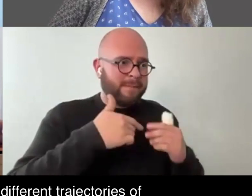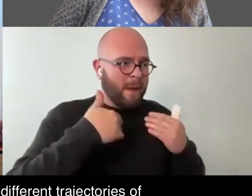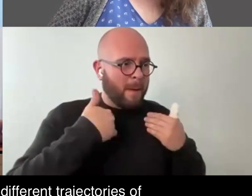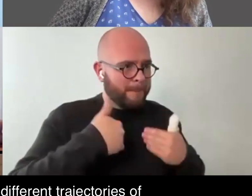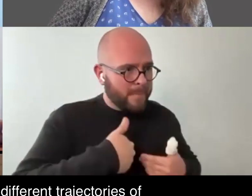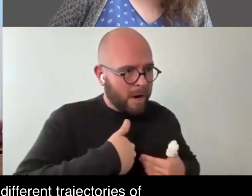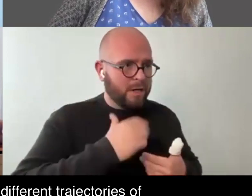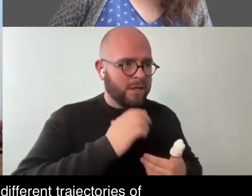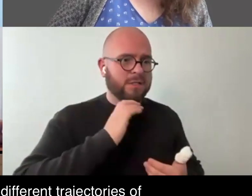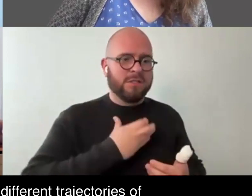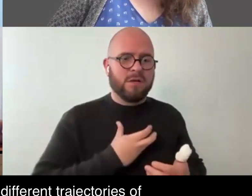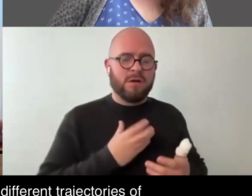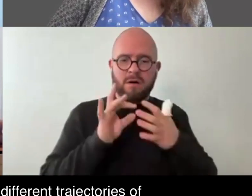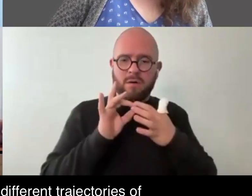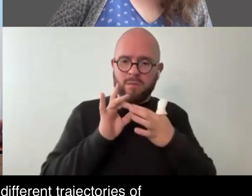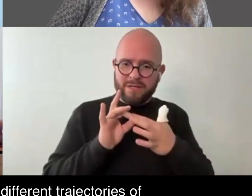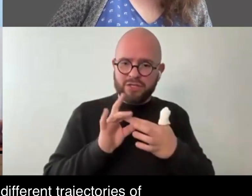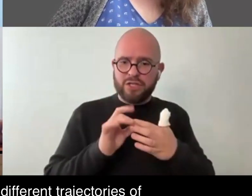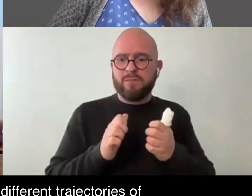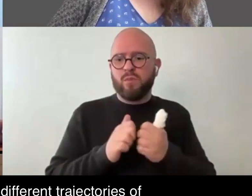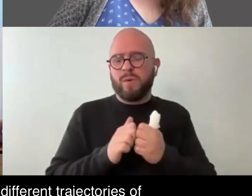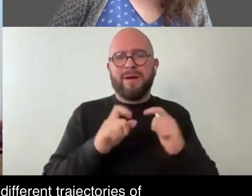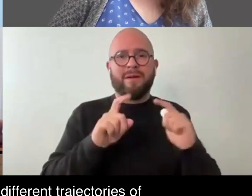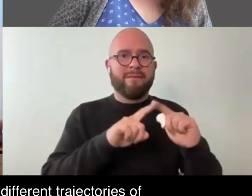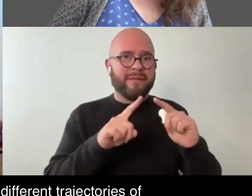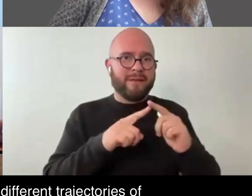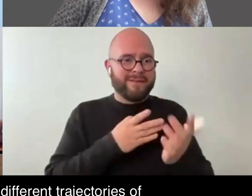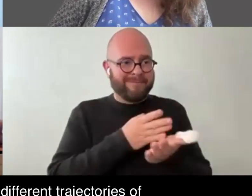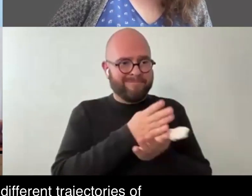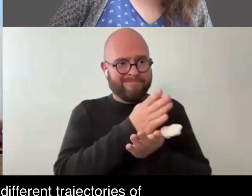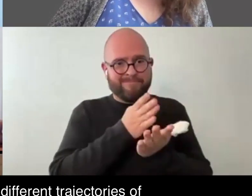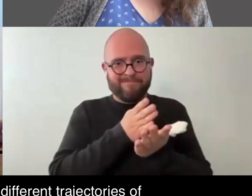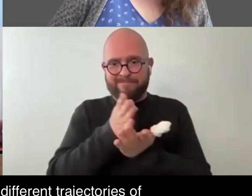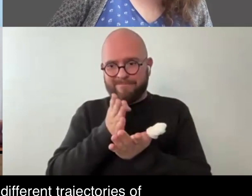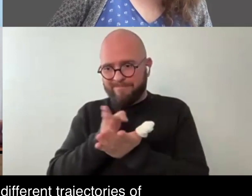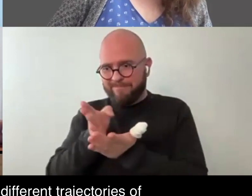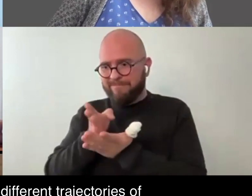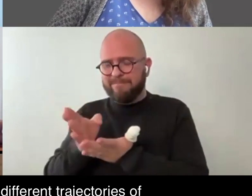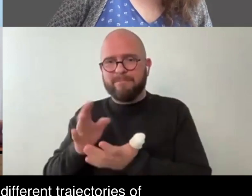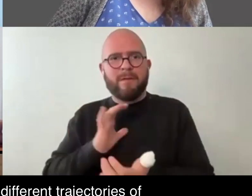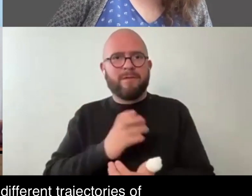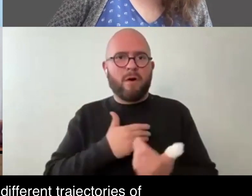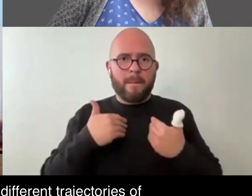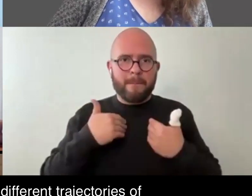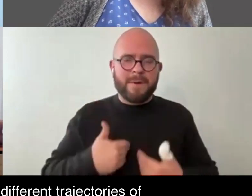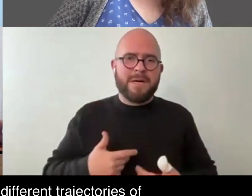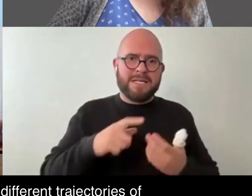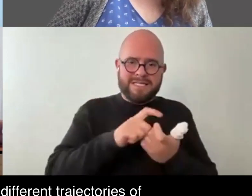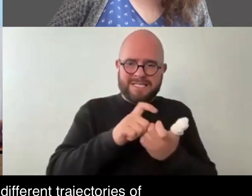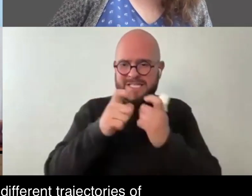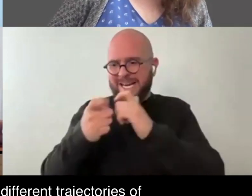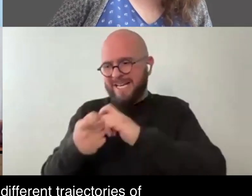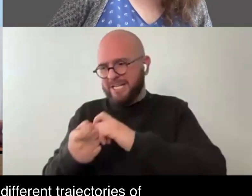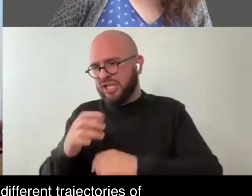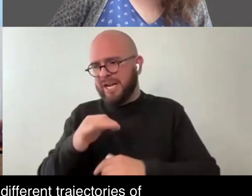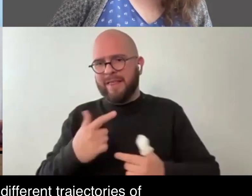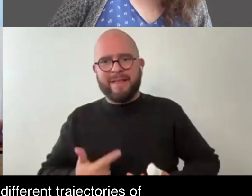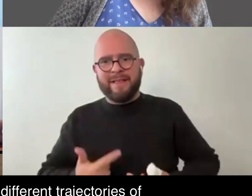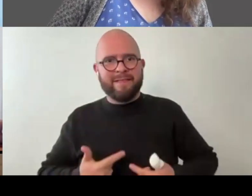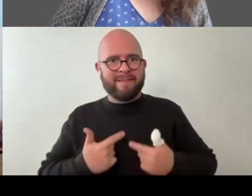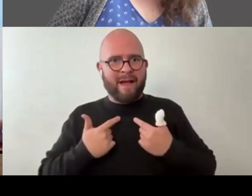relationships with the different trajectories of our body change, life course, you know, all of